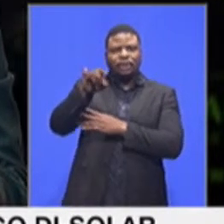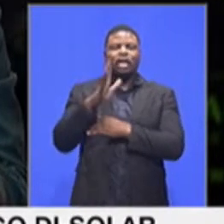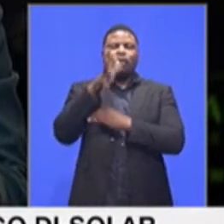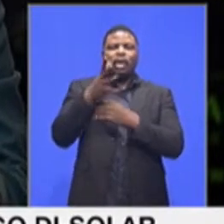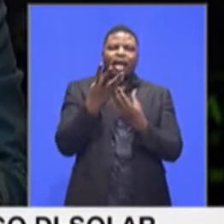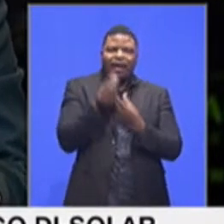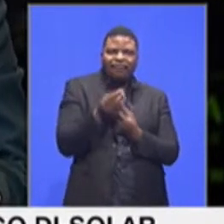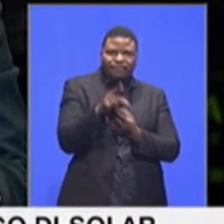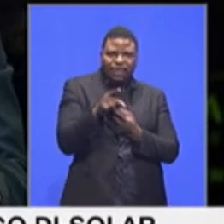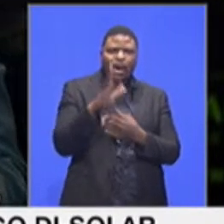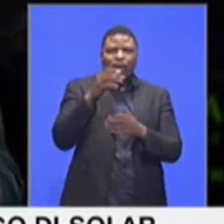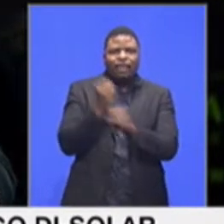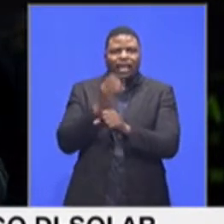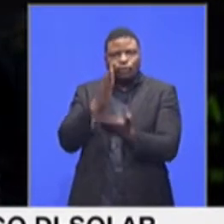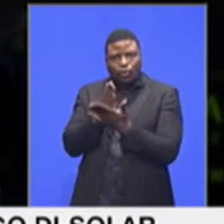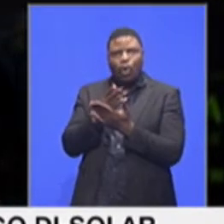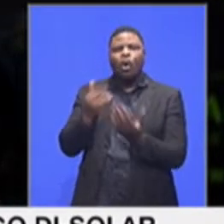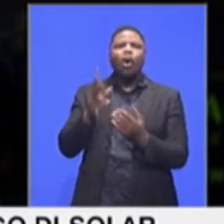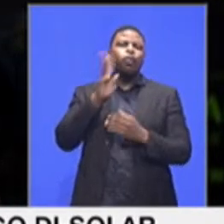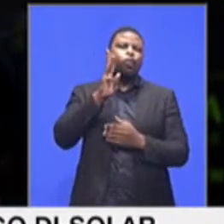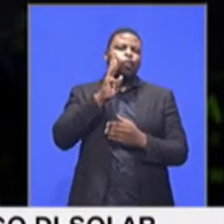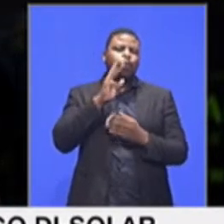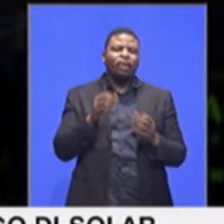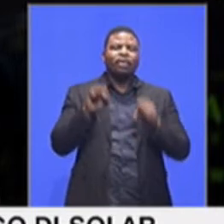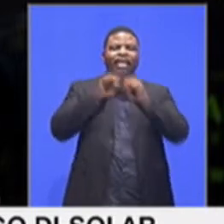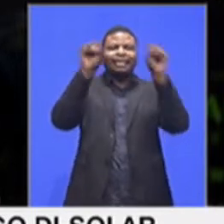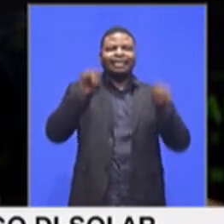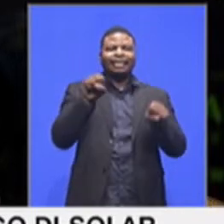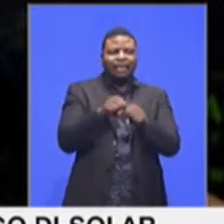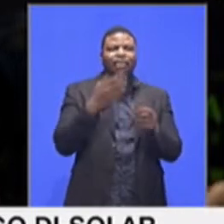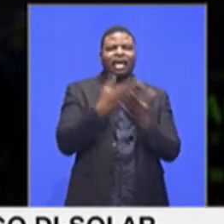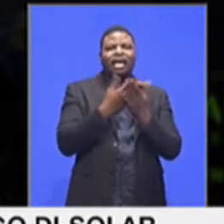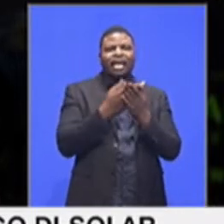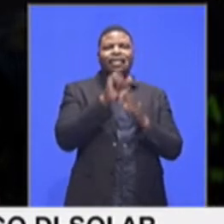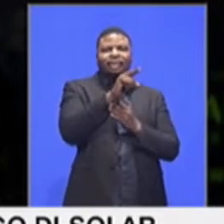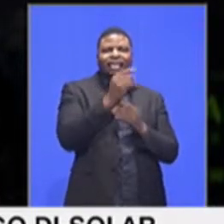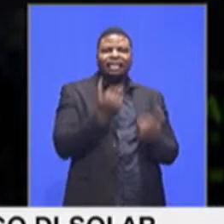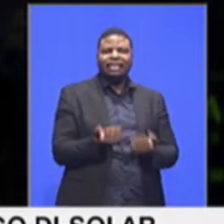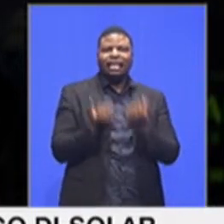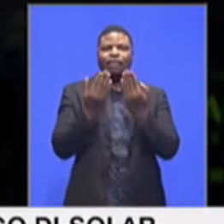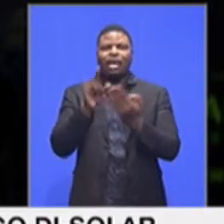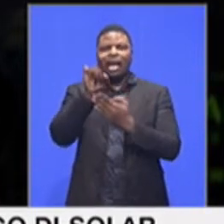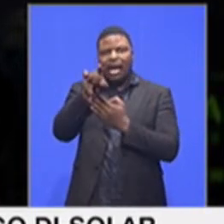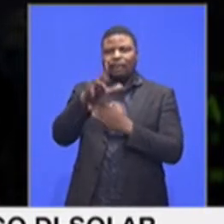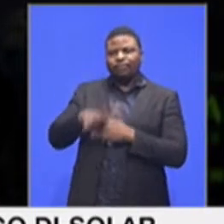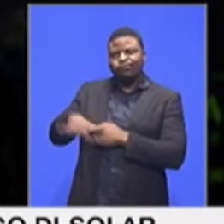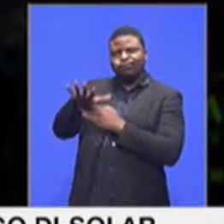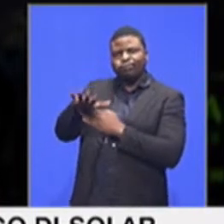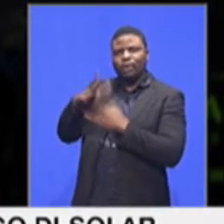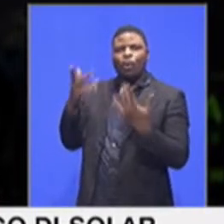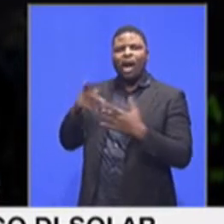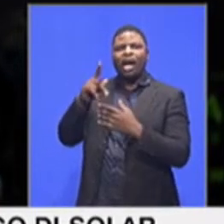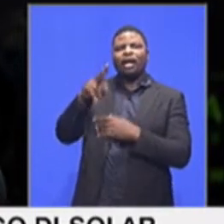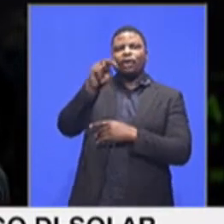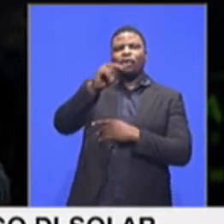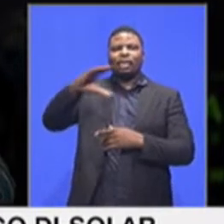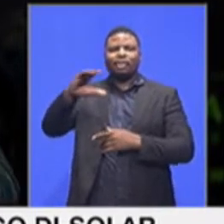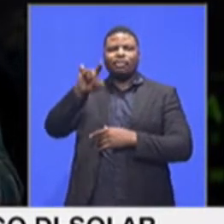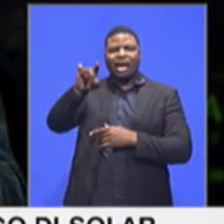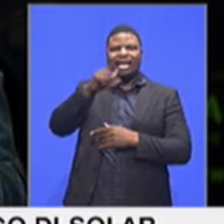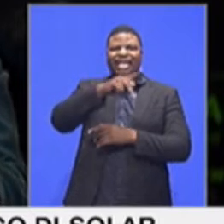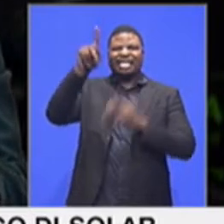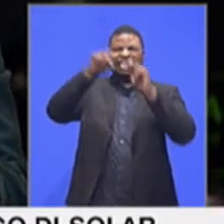Kimberley. The construction of the enabling bulk infrastructure such as roads,